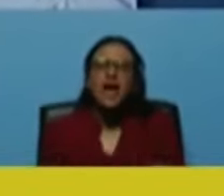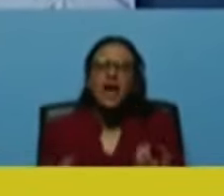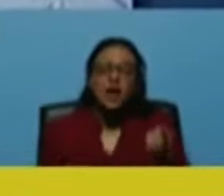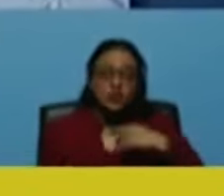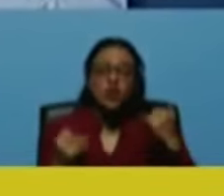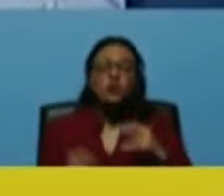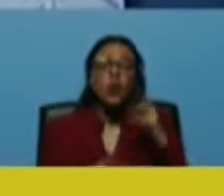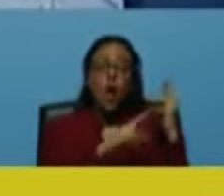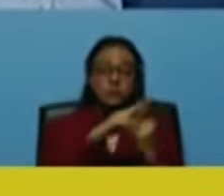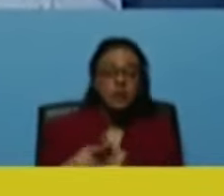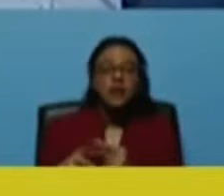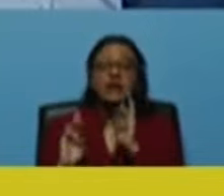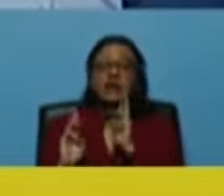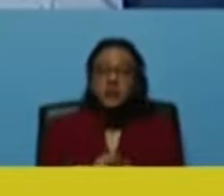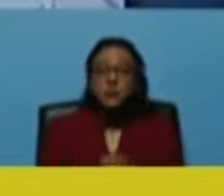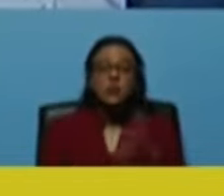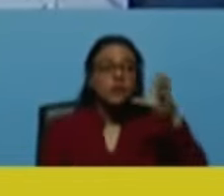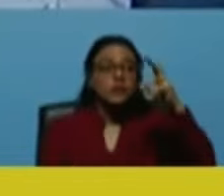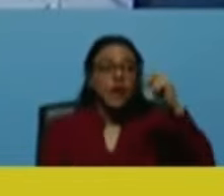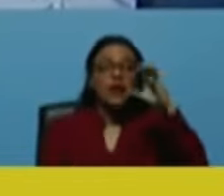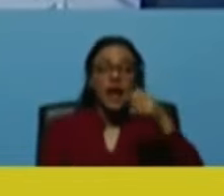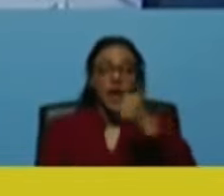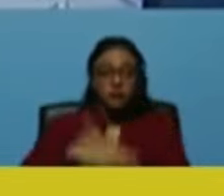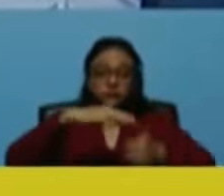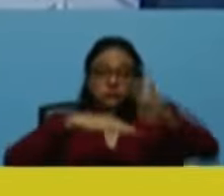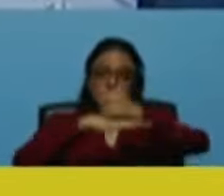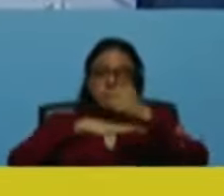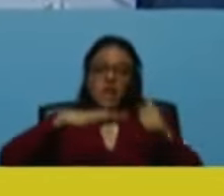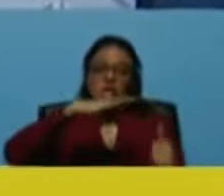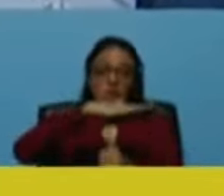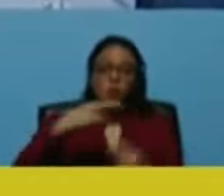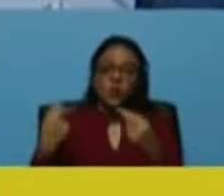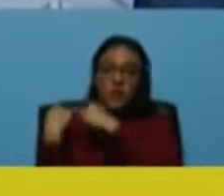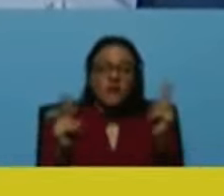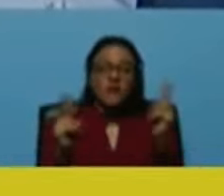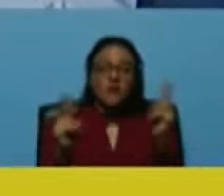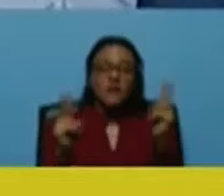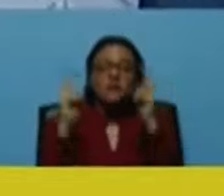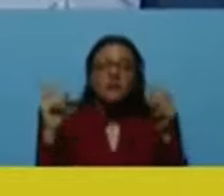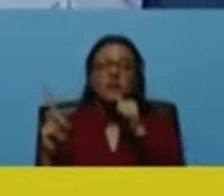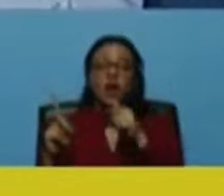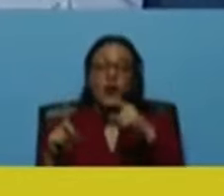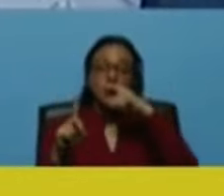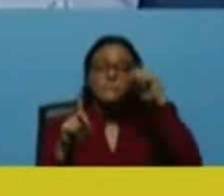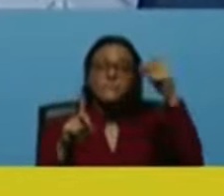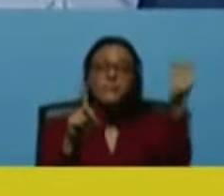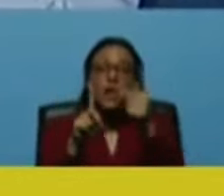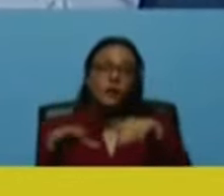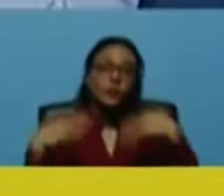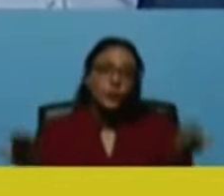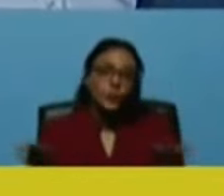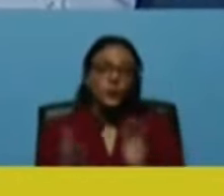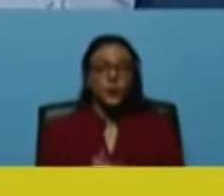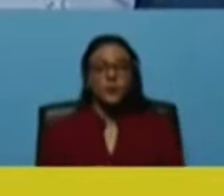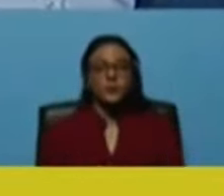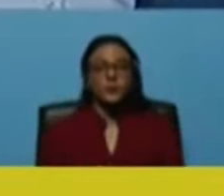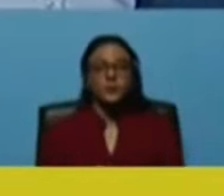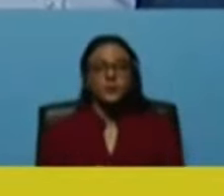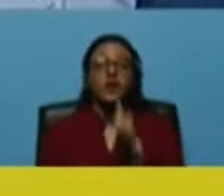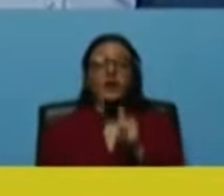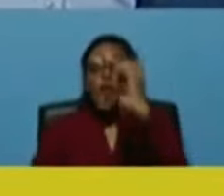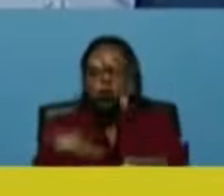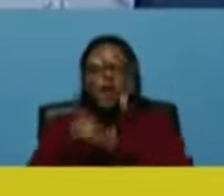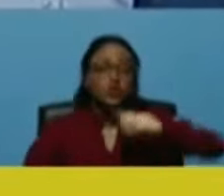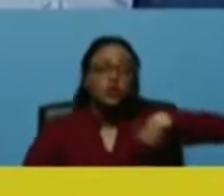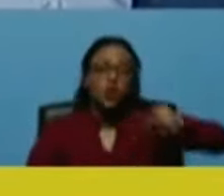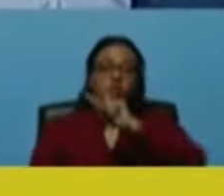Here we have a result that the National Electoral Council provided the winner of